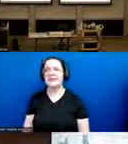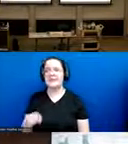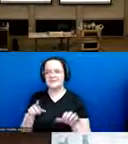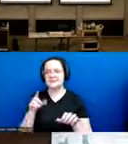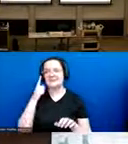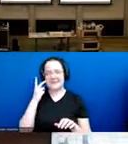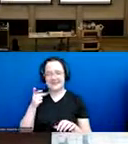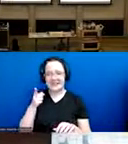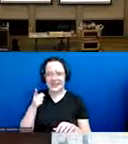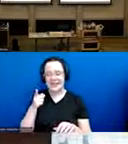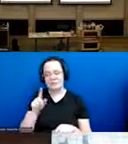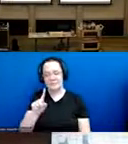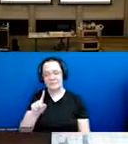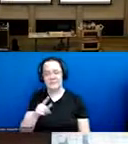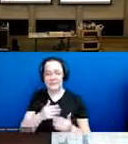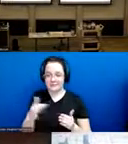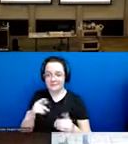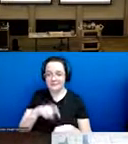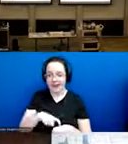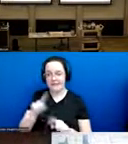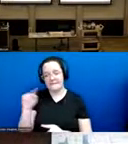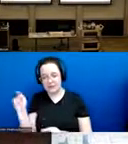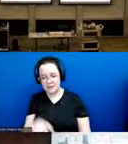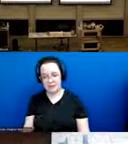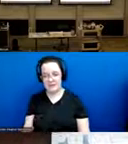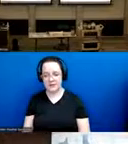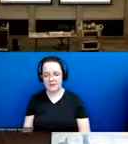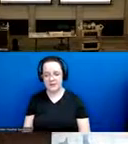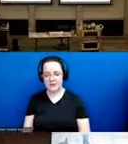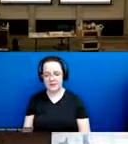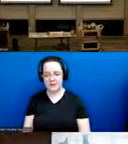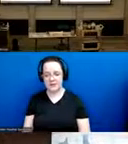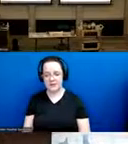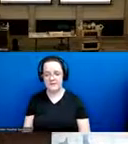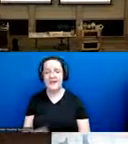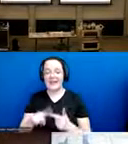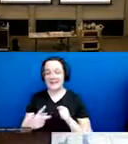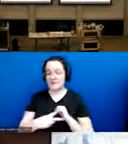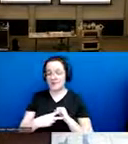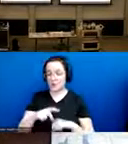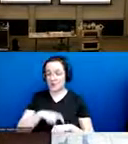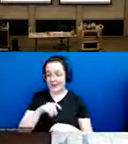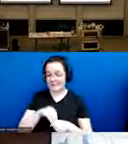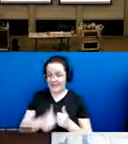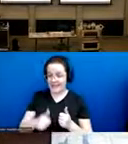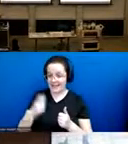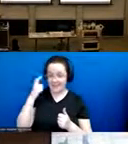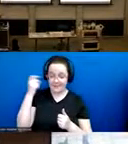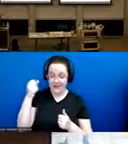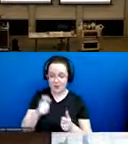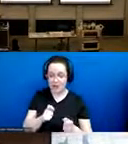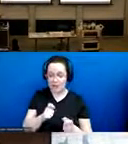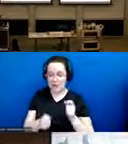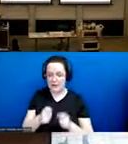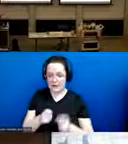photon. And then what you can do, right, is by modifying the storage time in each memory, you can, which is the concept of